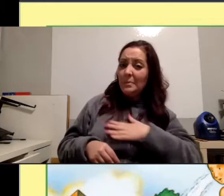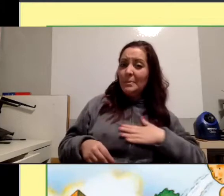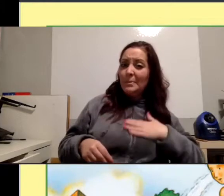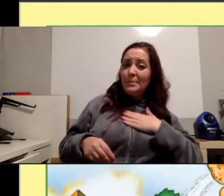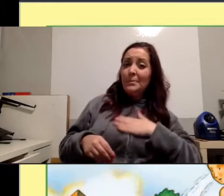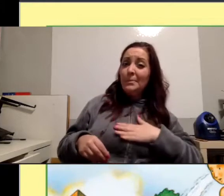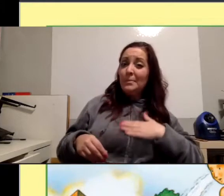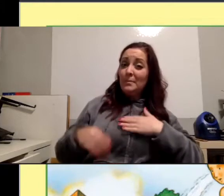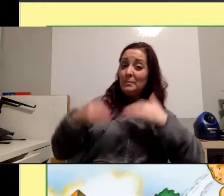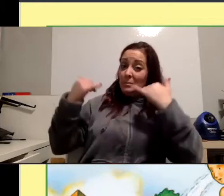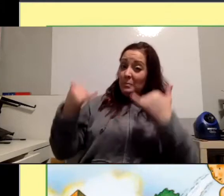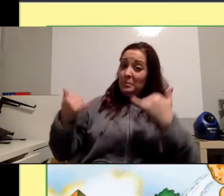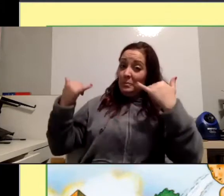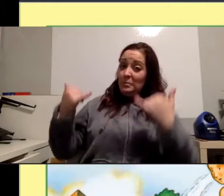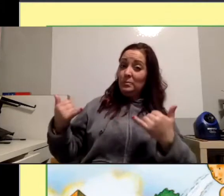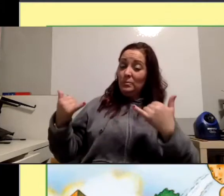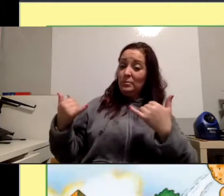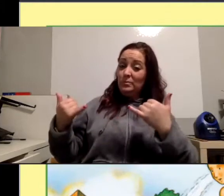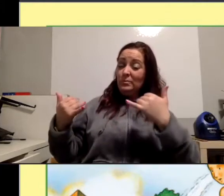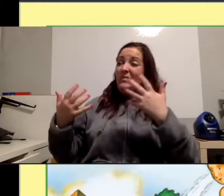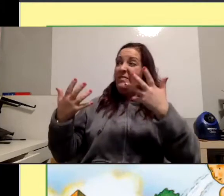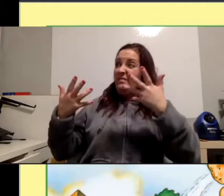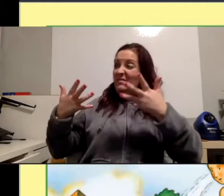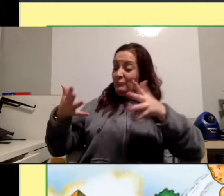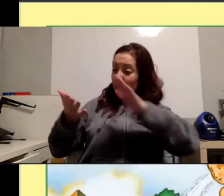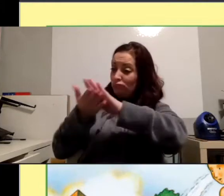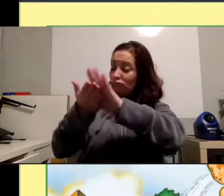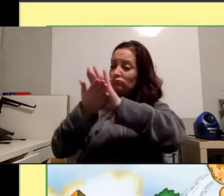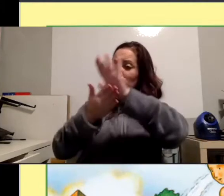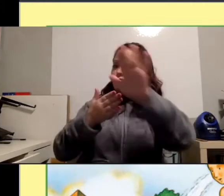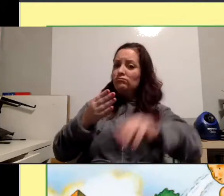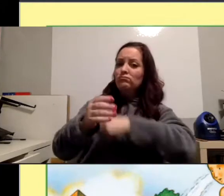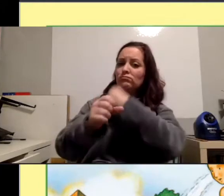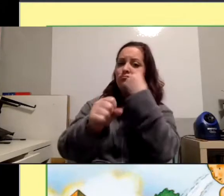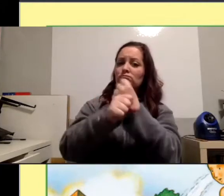So please, lock up the shop tonight."